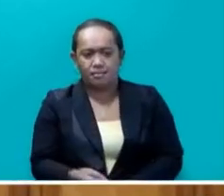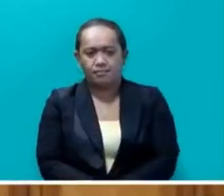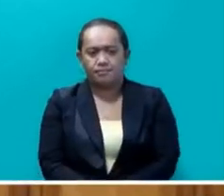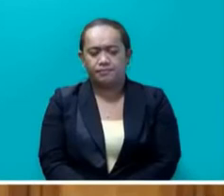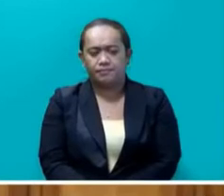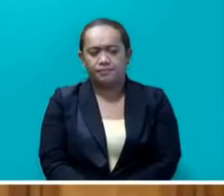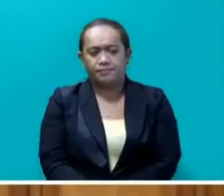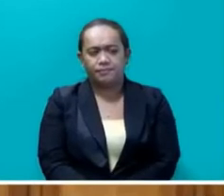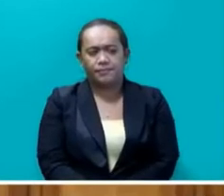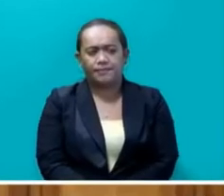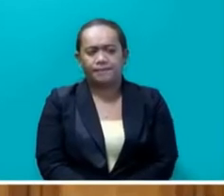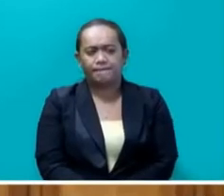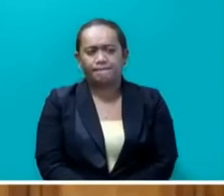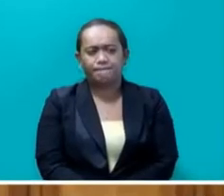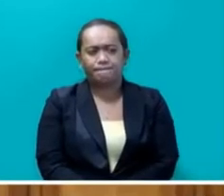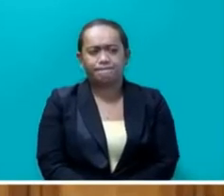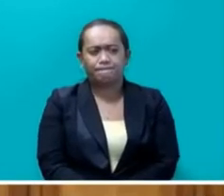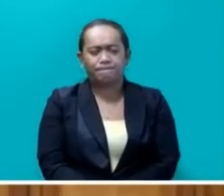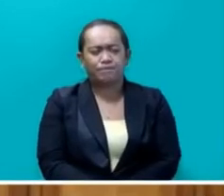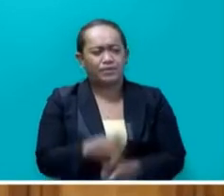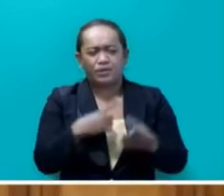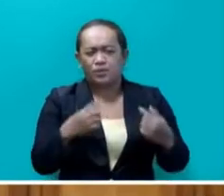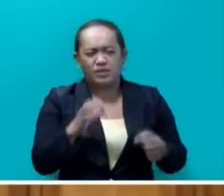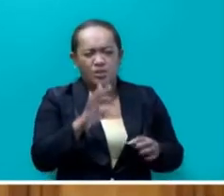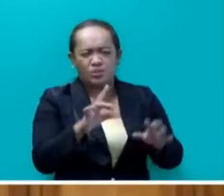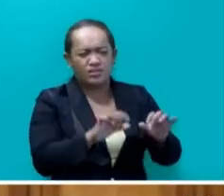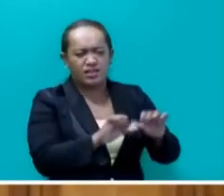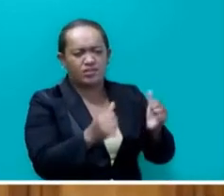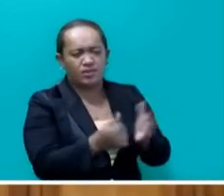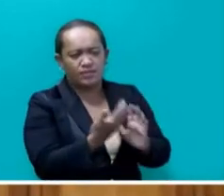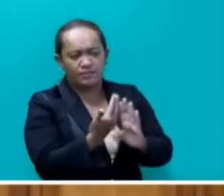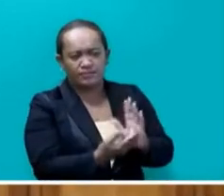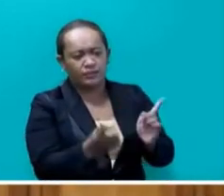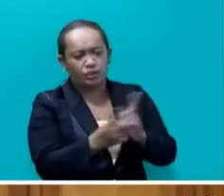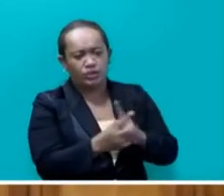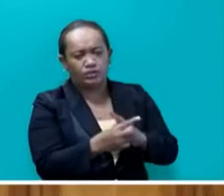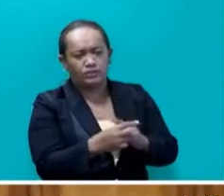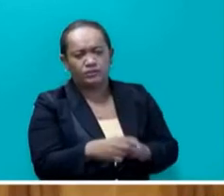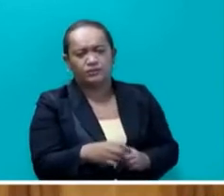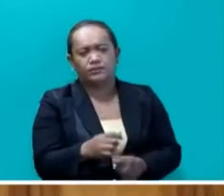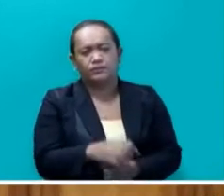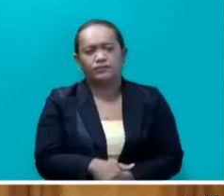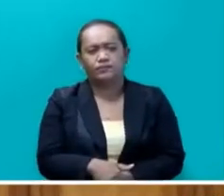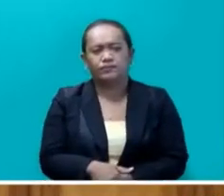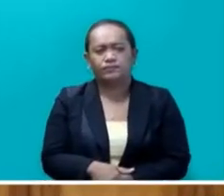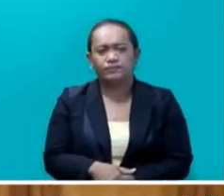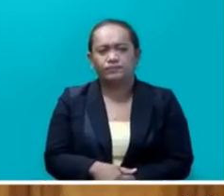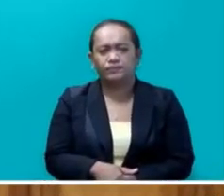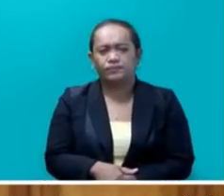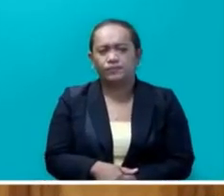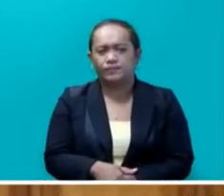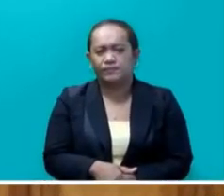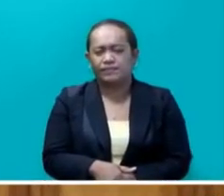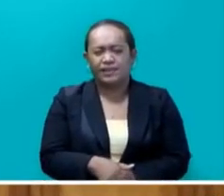So, Honorable Speaker, we disagree totally with the changes that are being made. It's so